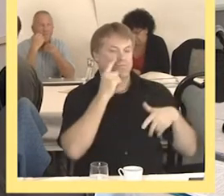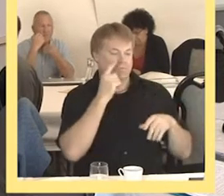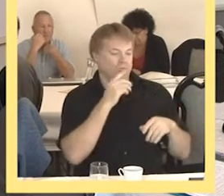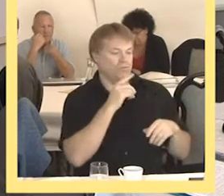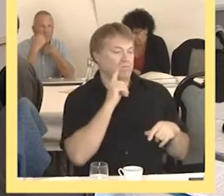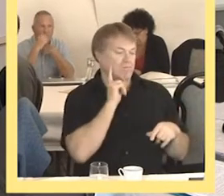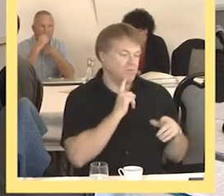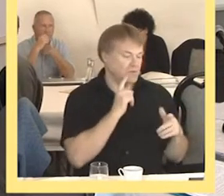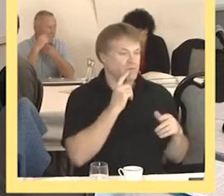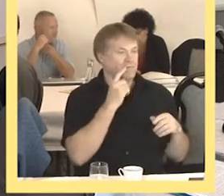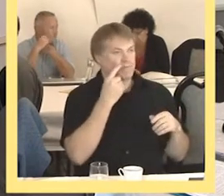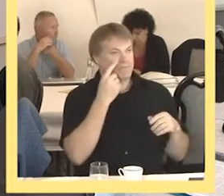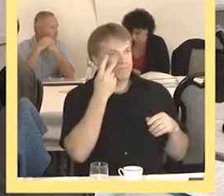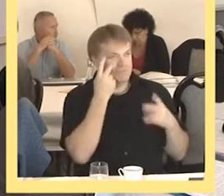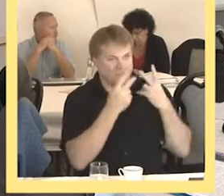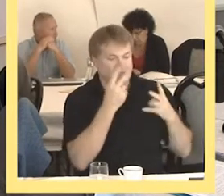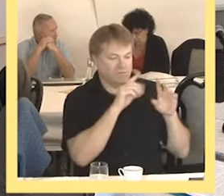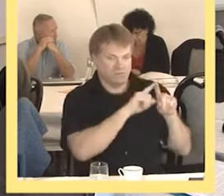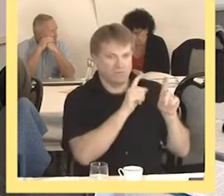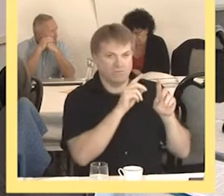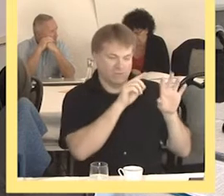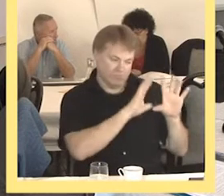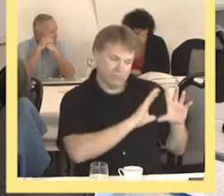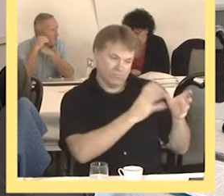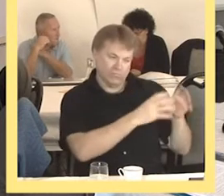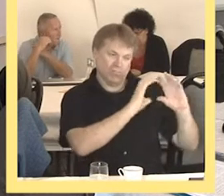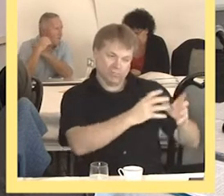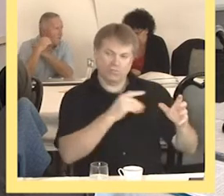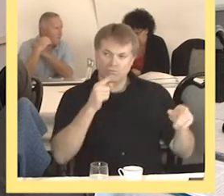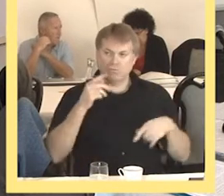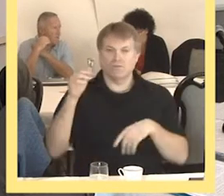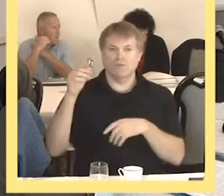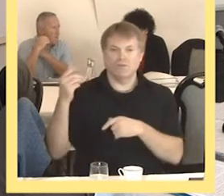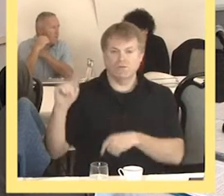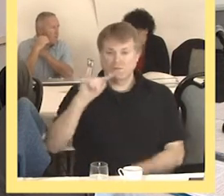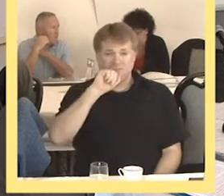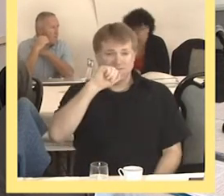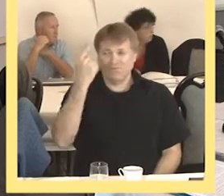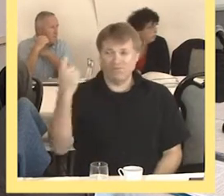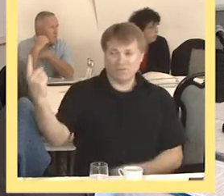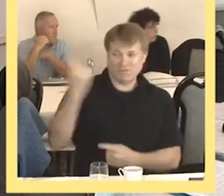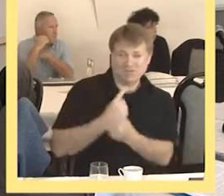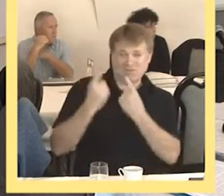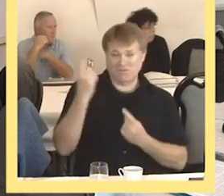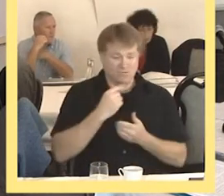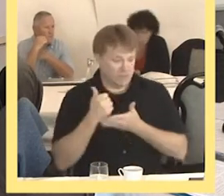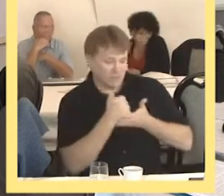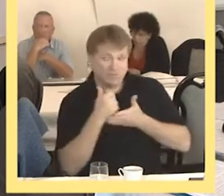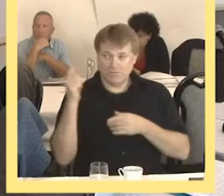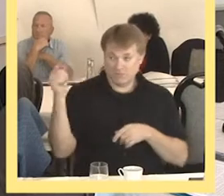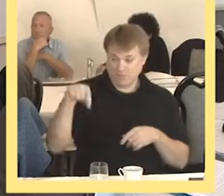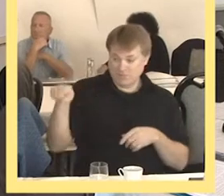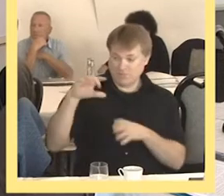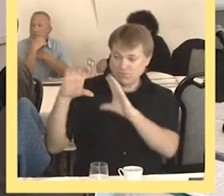sensory impairment organizations. And I think there is a willingness on both sides to have more